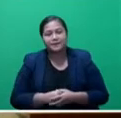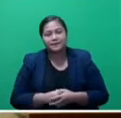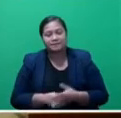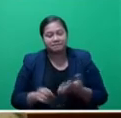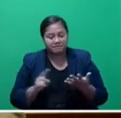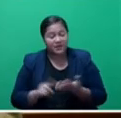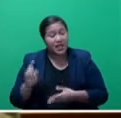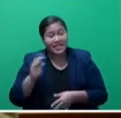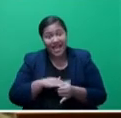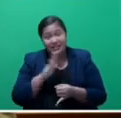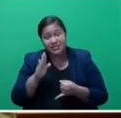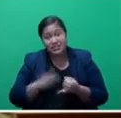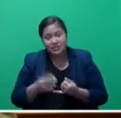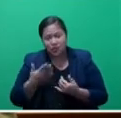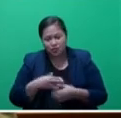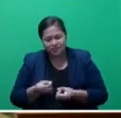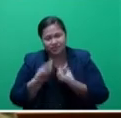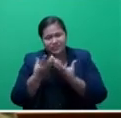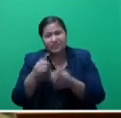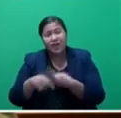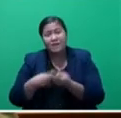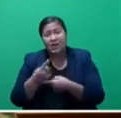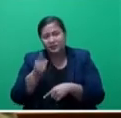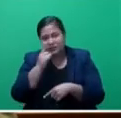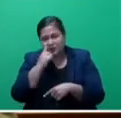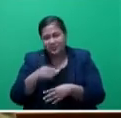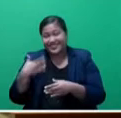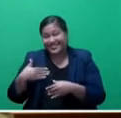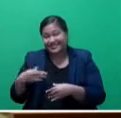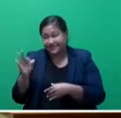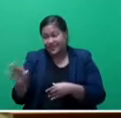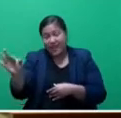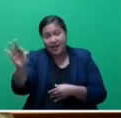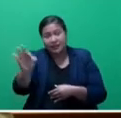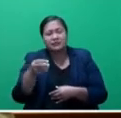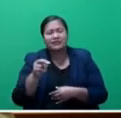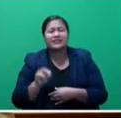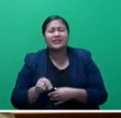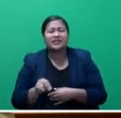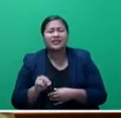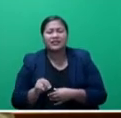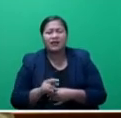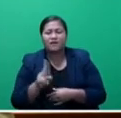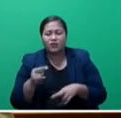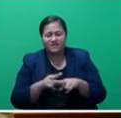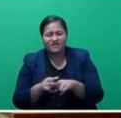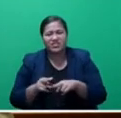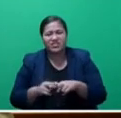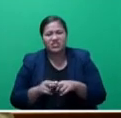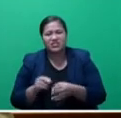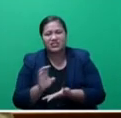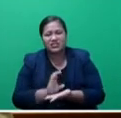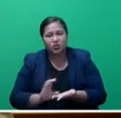raise with respect to the maritime dwellers in Fiji is about the need for the Fiji Consumer and